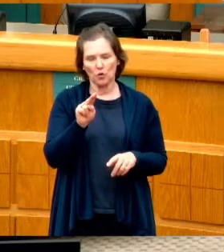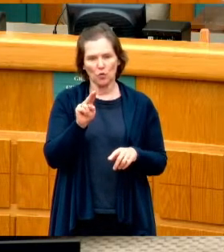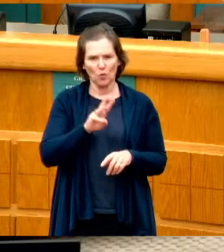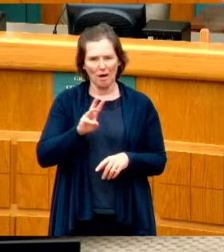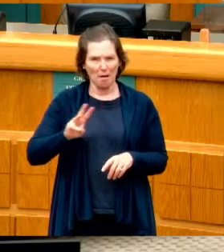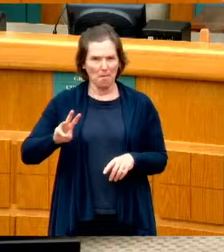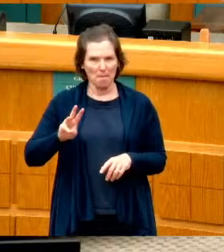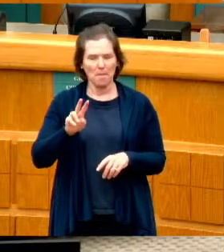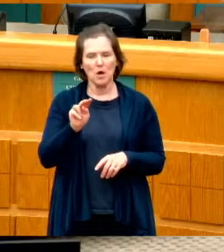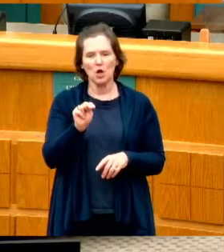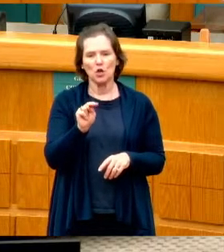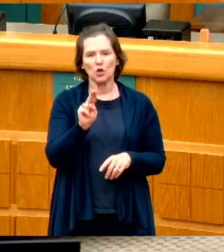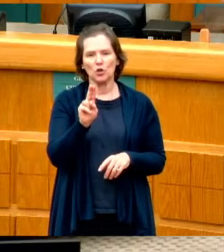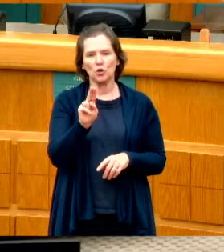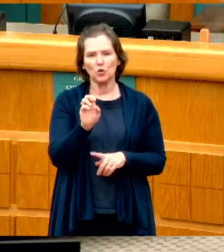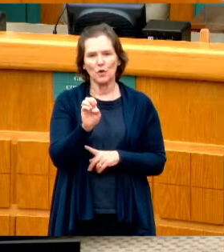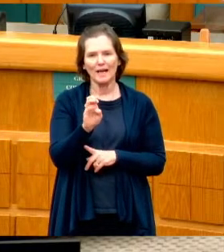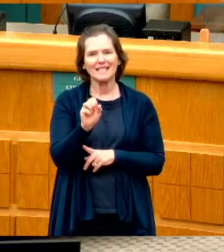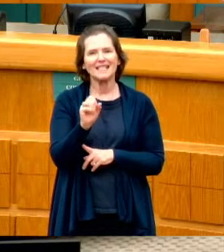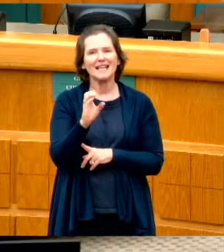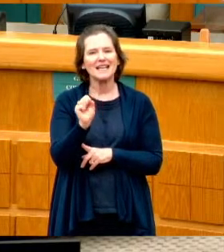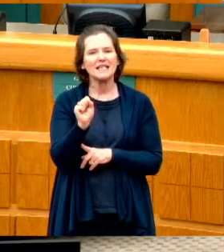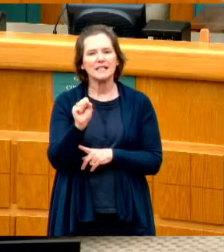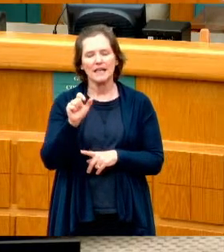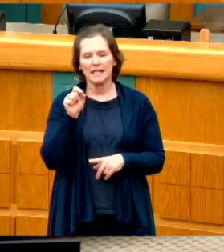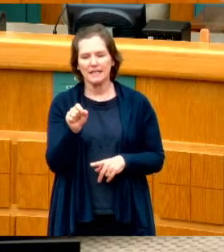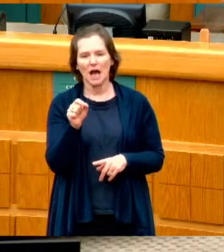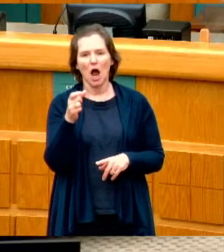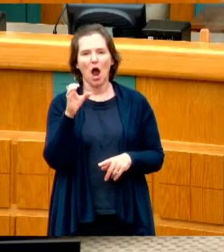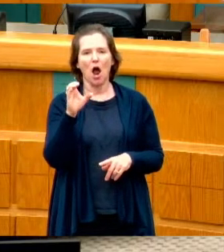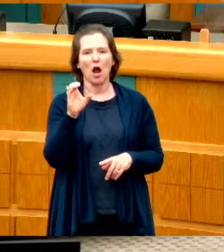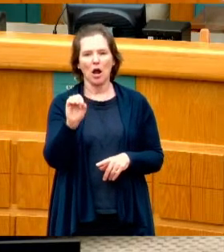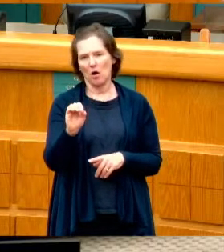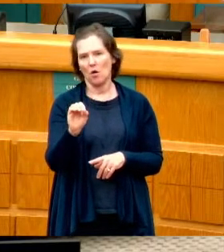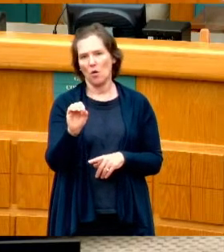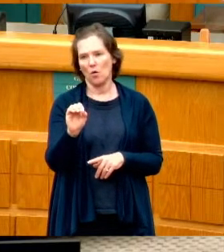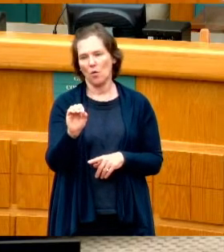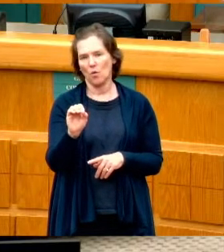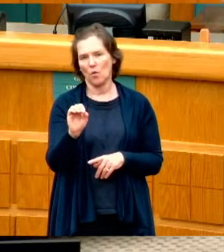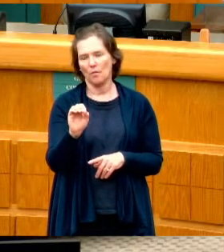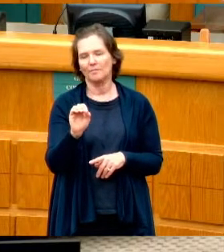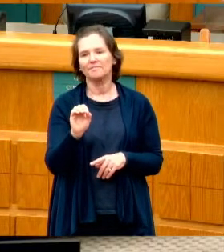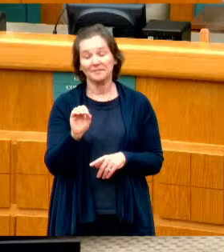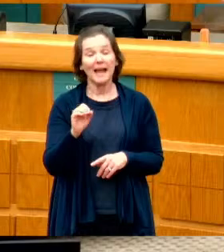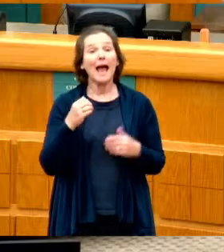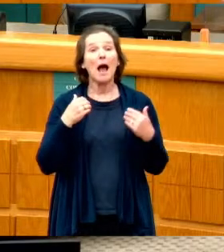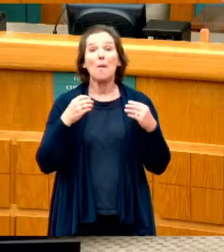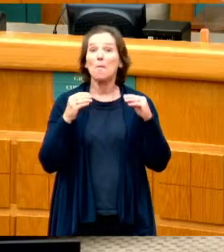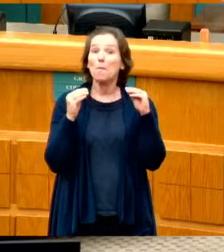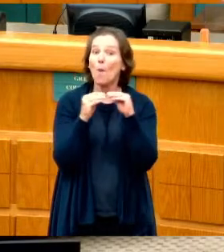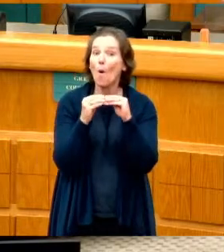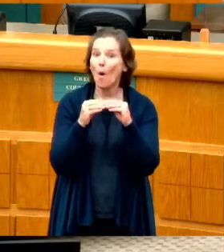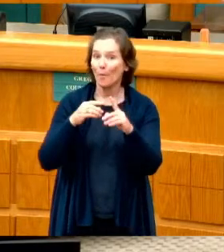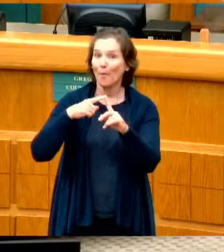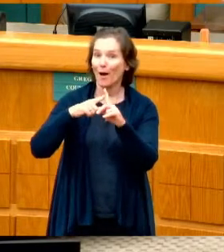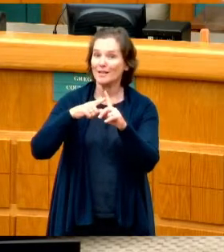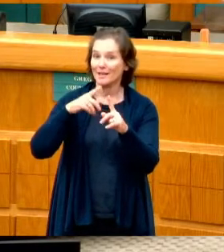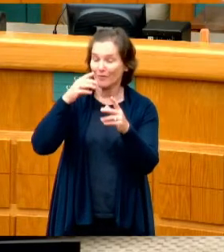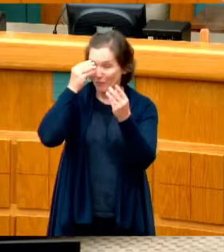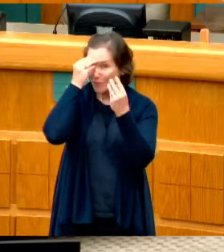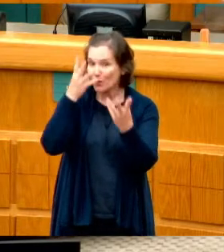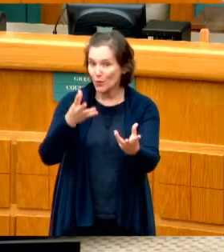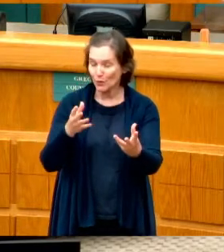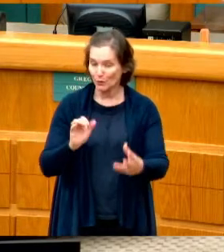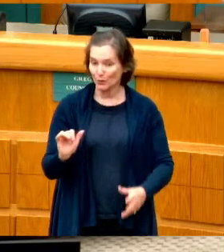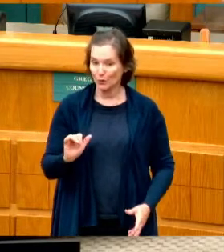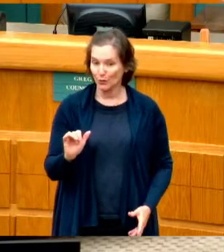is doing to protect you and our entire community. There's more positive news to share regarding our